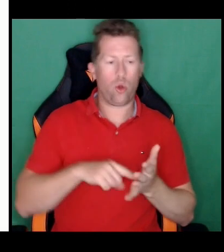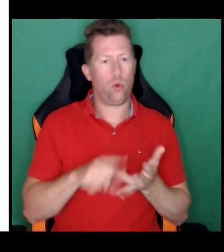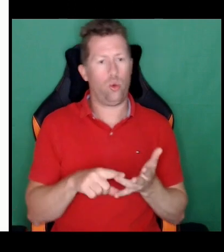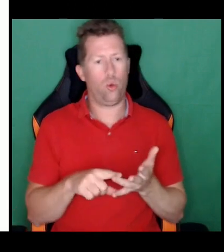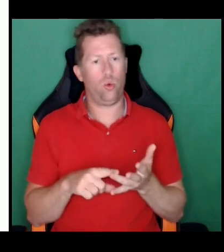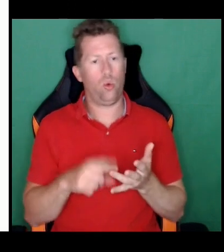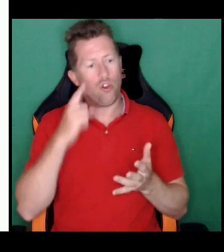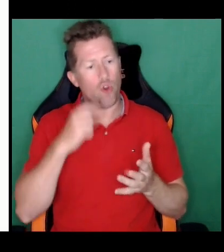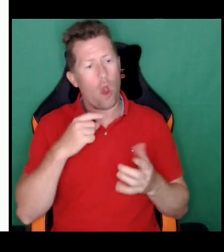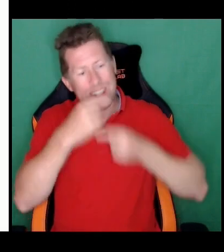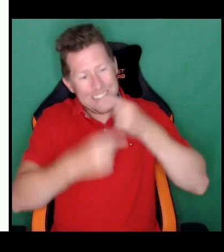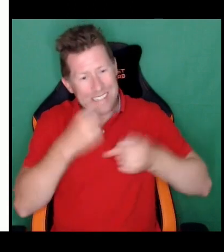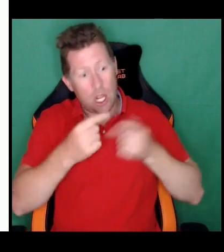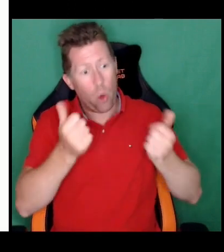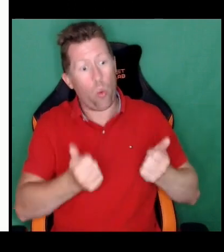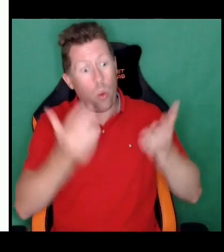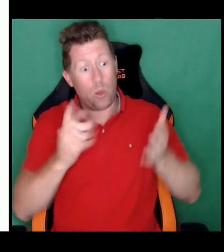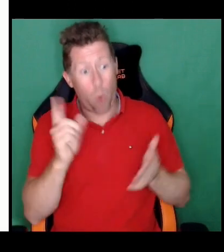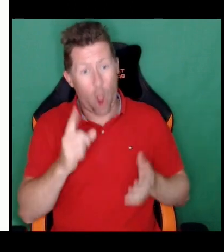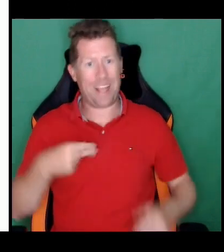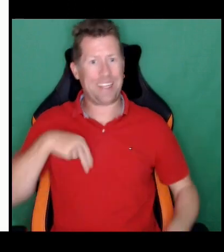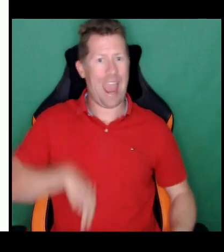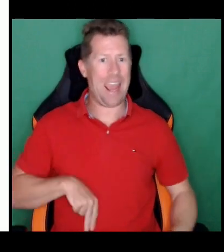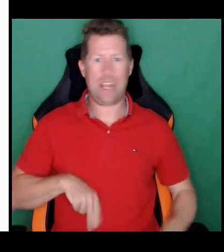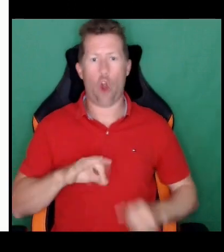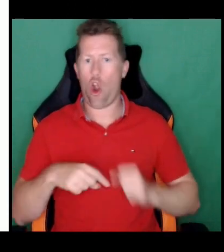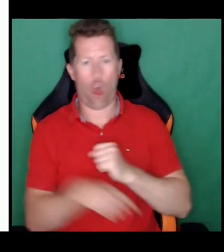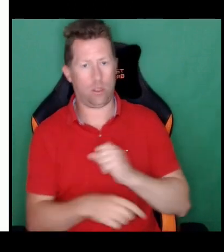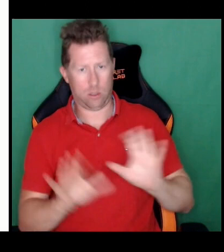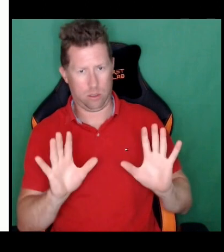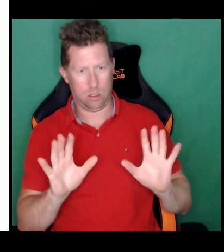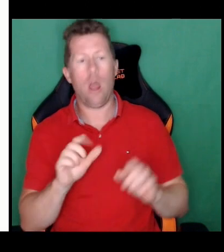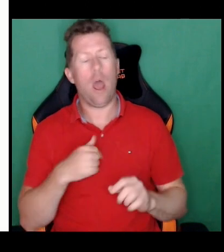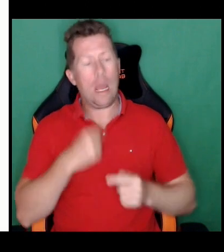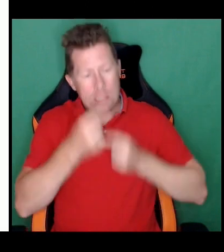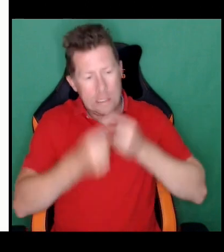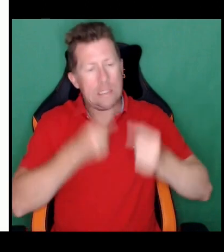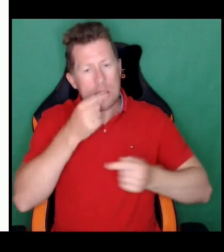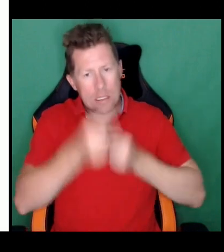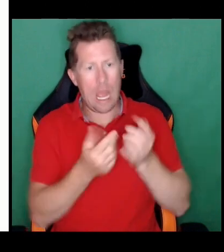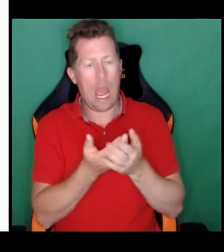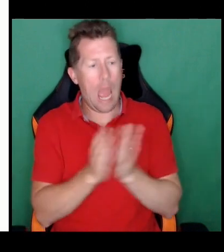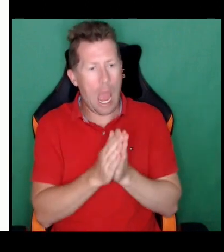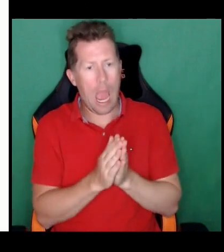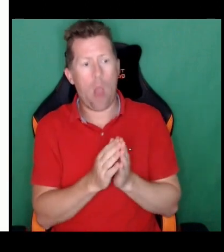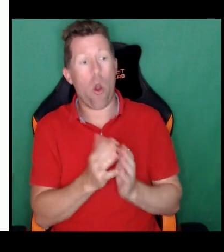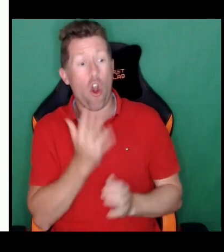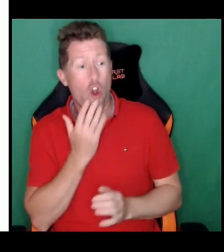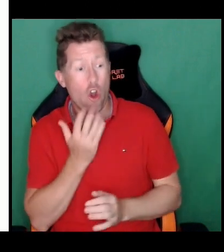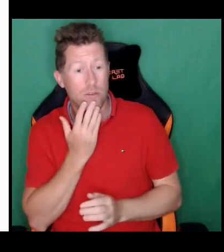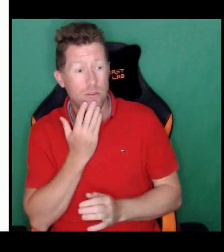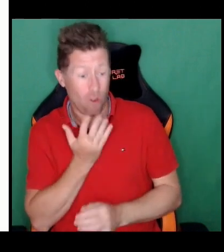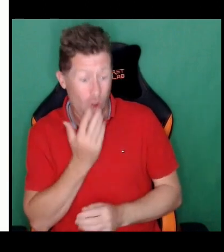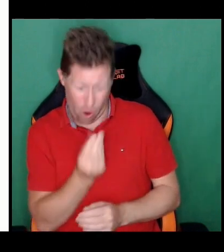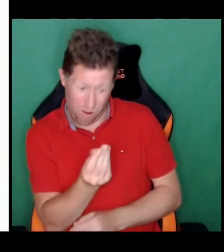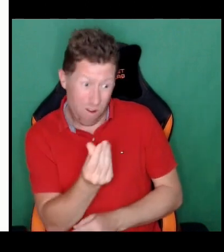quitting in terms of gains rather than losses. We want to find ways to tip the cost-benefit equation in